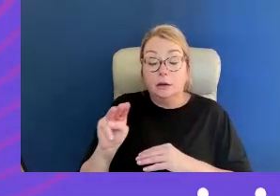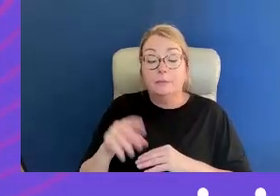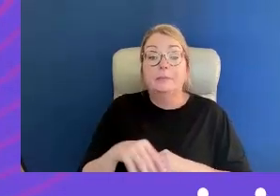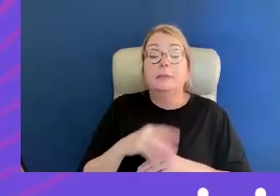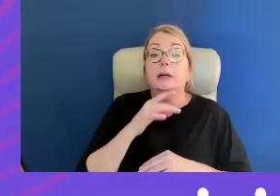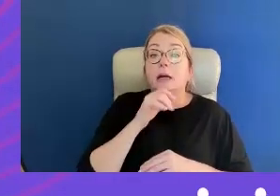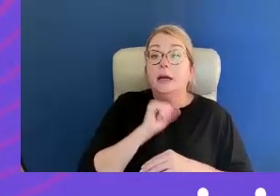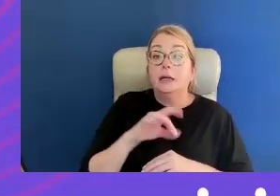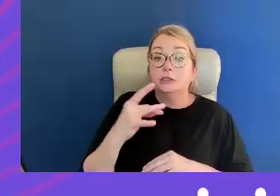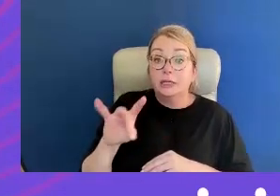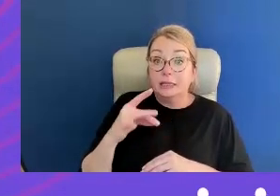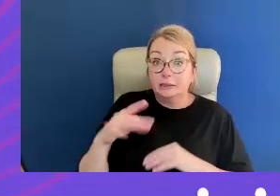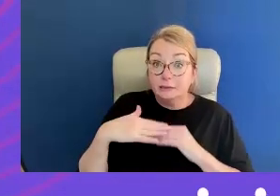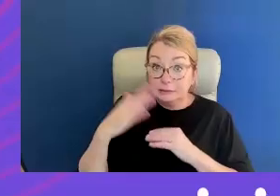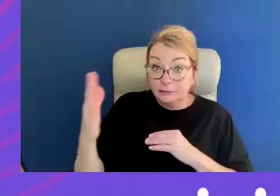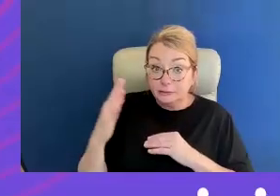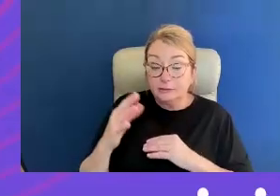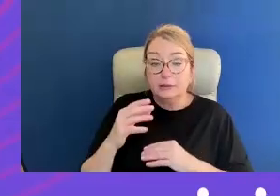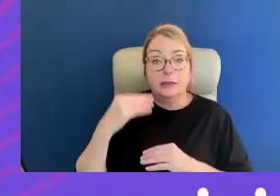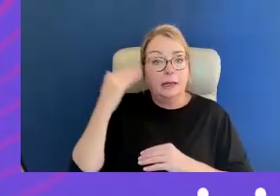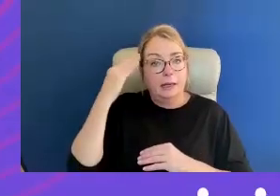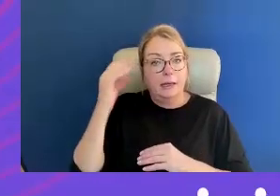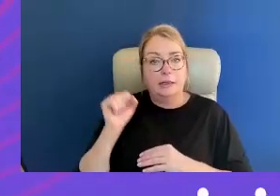over, Headspace is available to you.